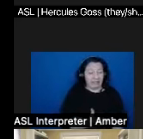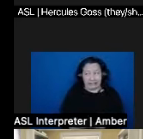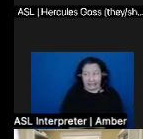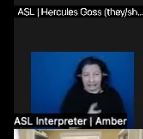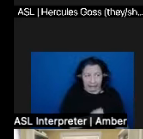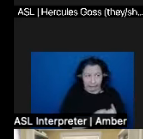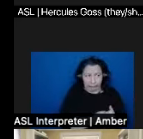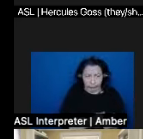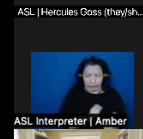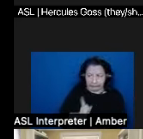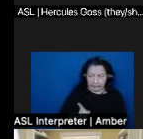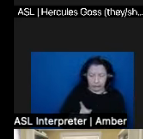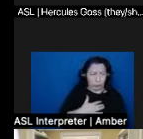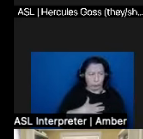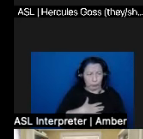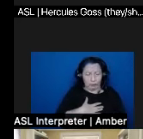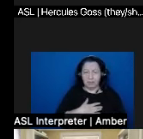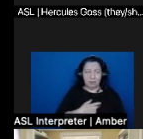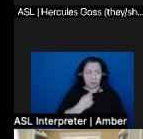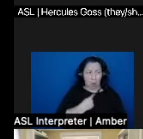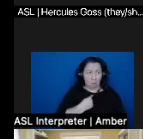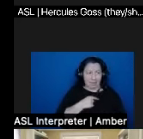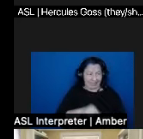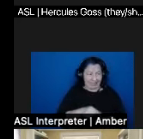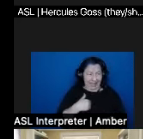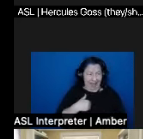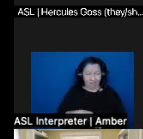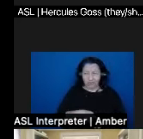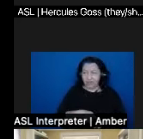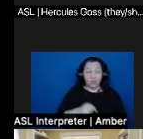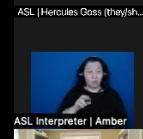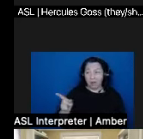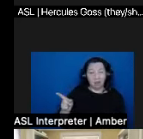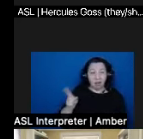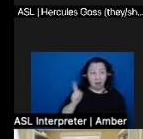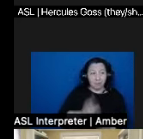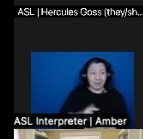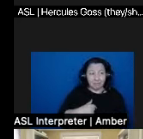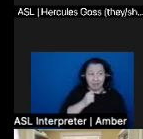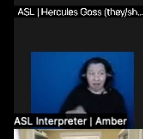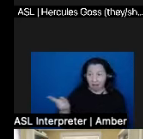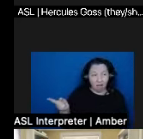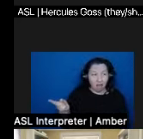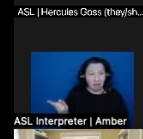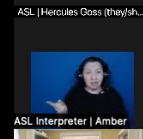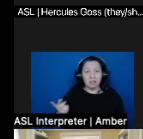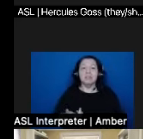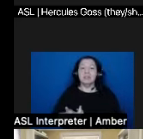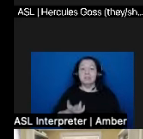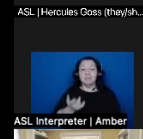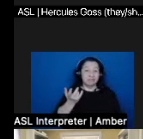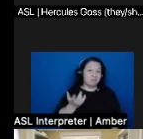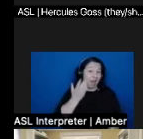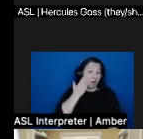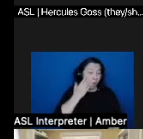like, you know, I've been diagnosed with this, or they don't believe me if that is the situation, right? And I know that I'm experiencing this, but I